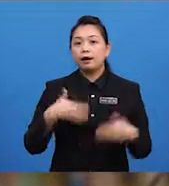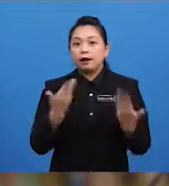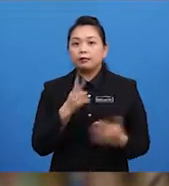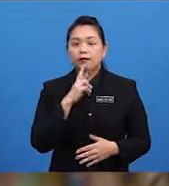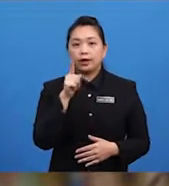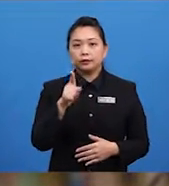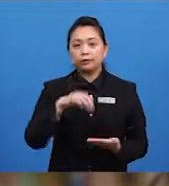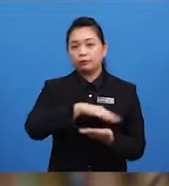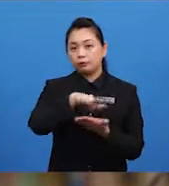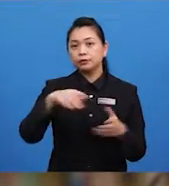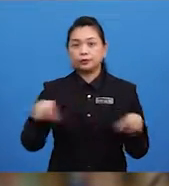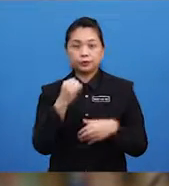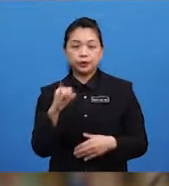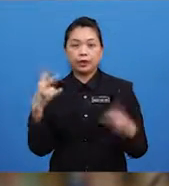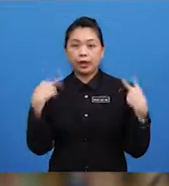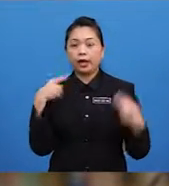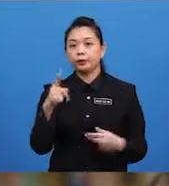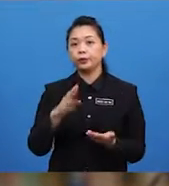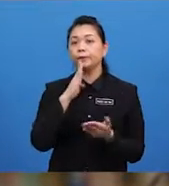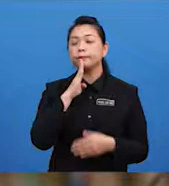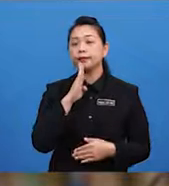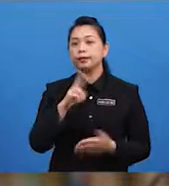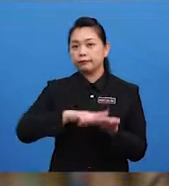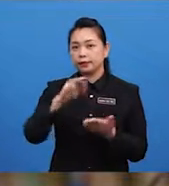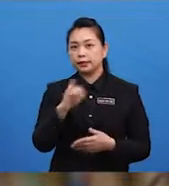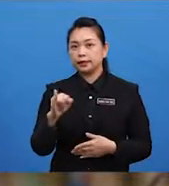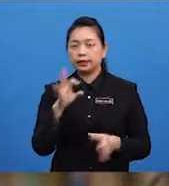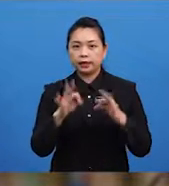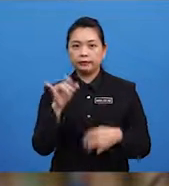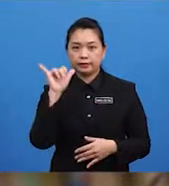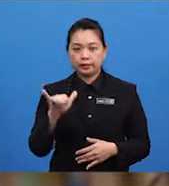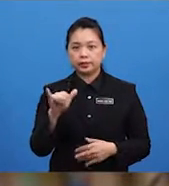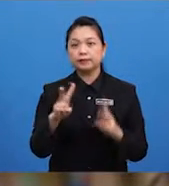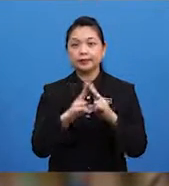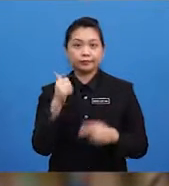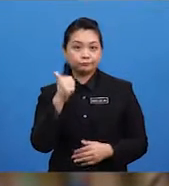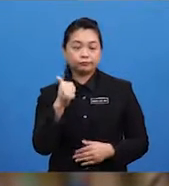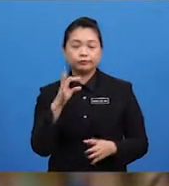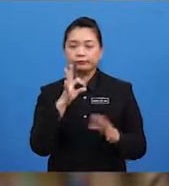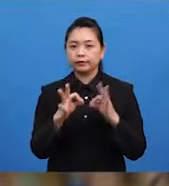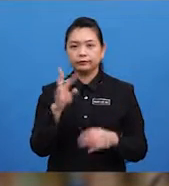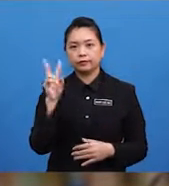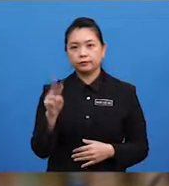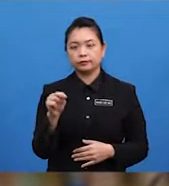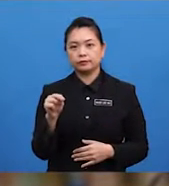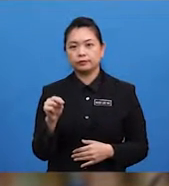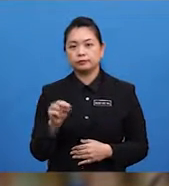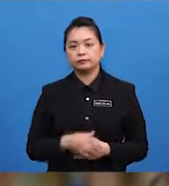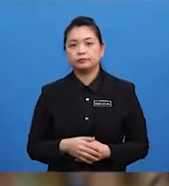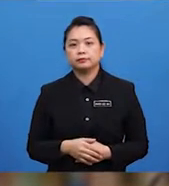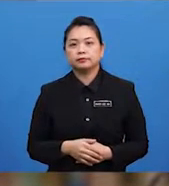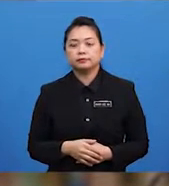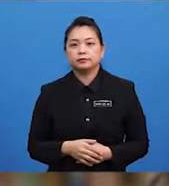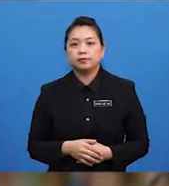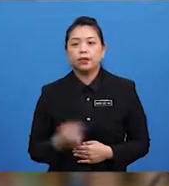you doing? Have you been reading? If yes, well and good. If no, despair not, as